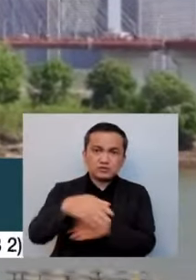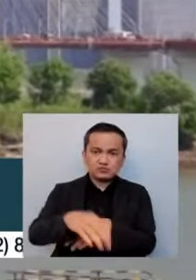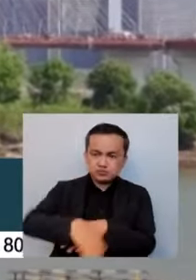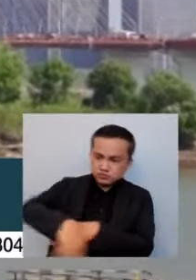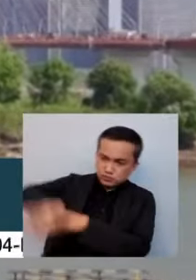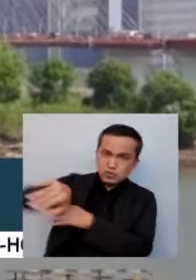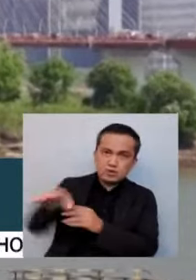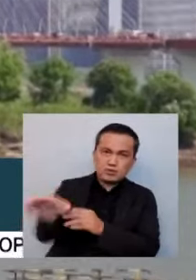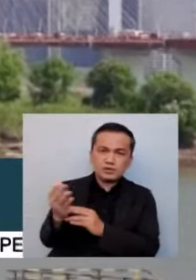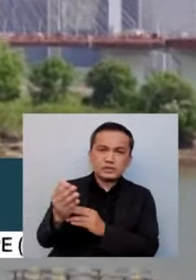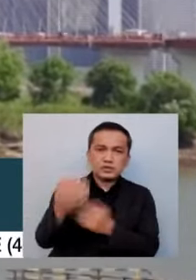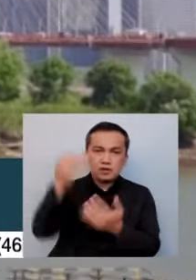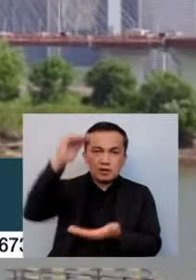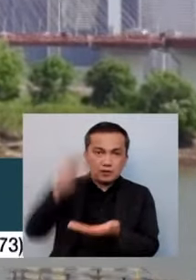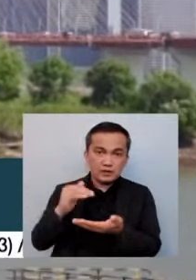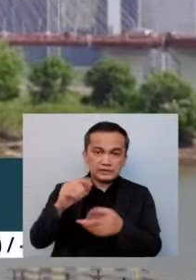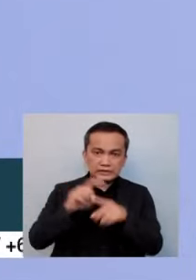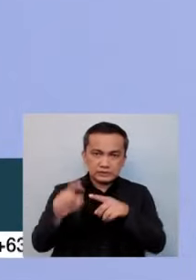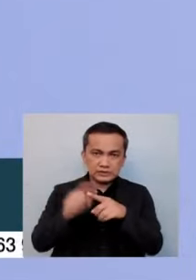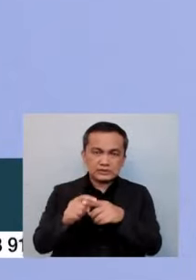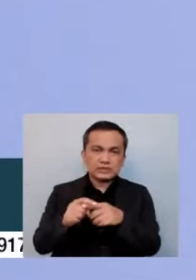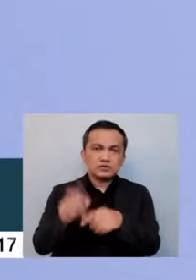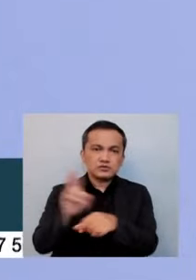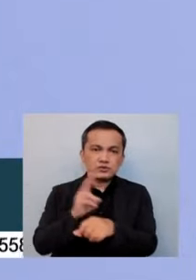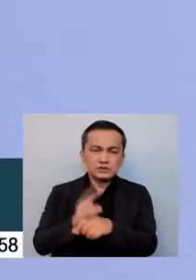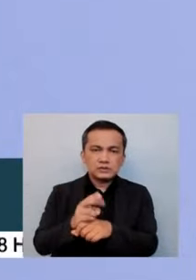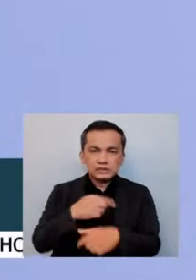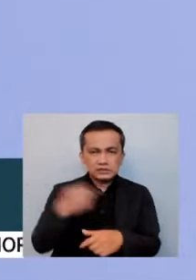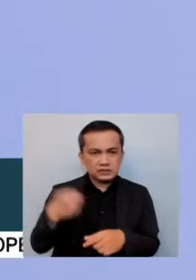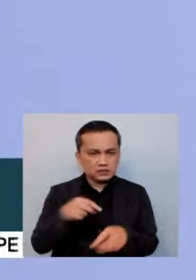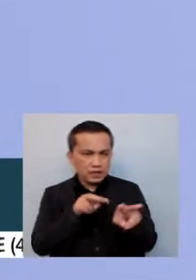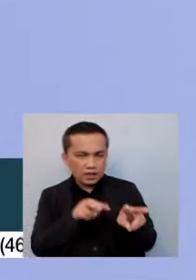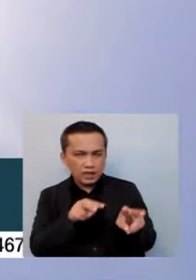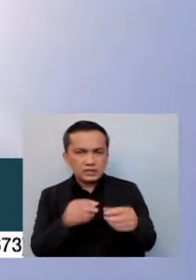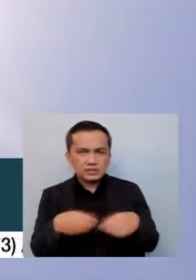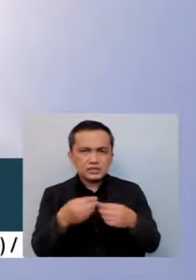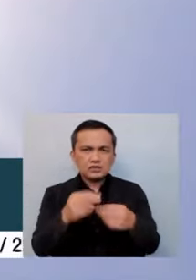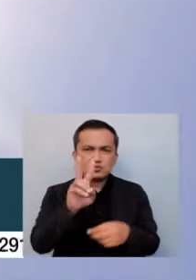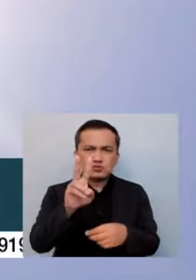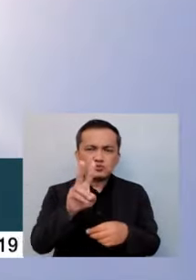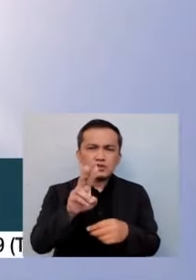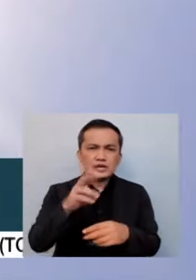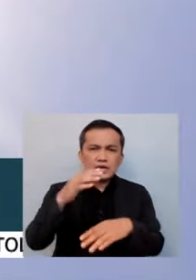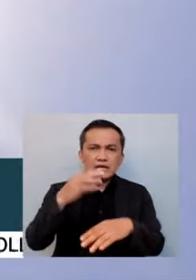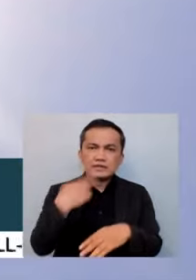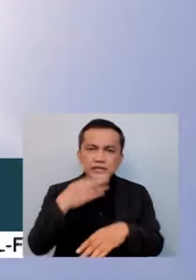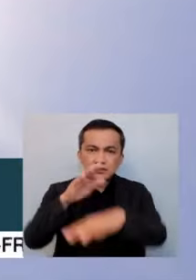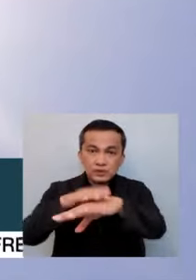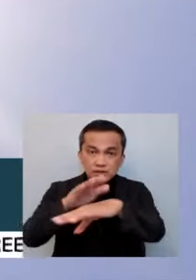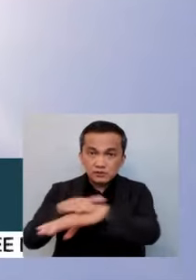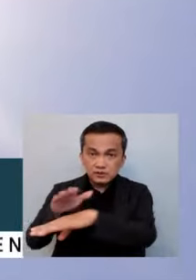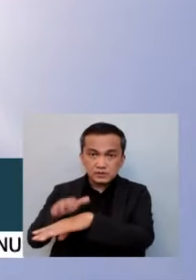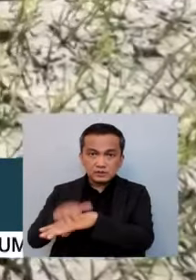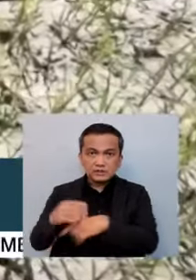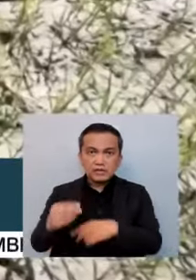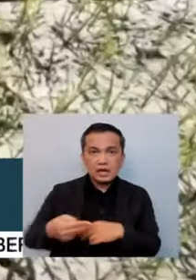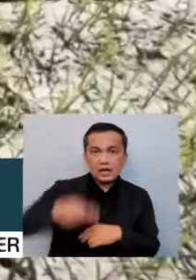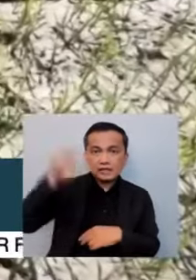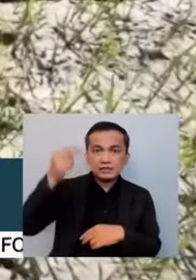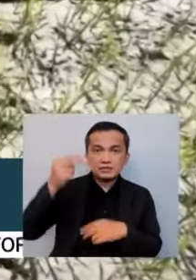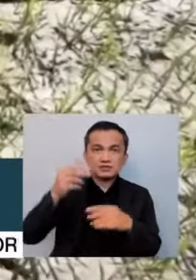grid. China's National Observatory has so far issued over 24 red alerts, the highest in its four-tier warning